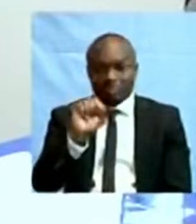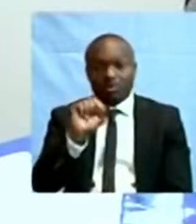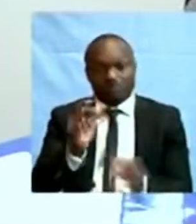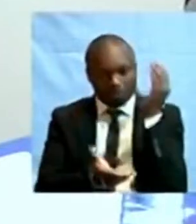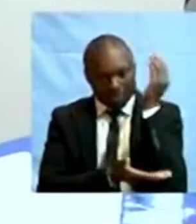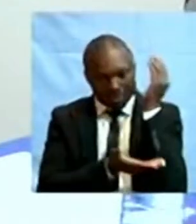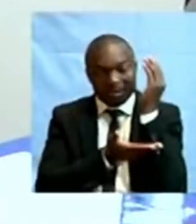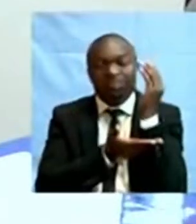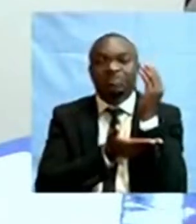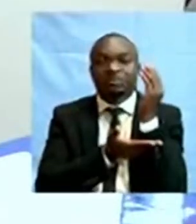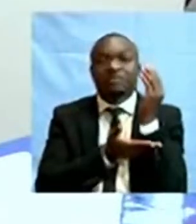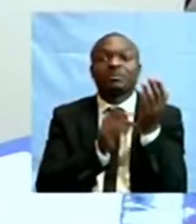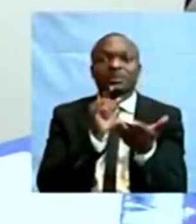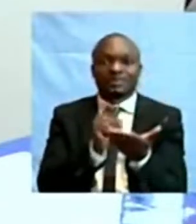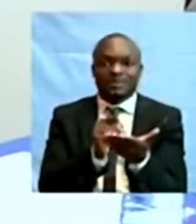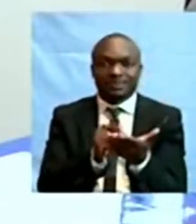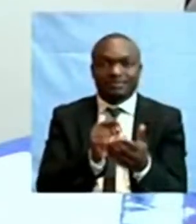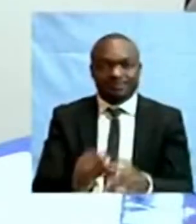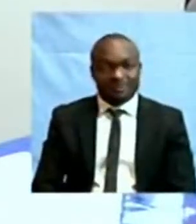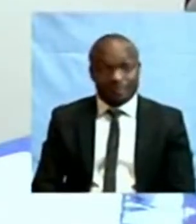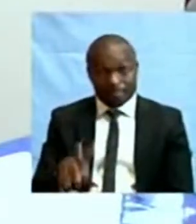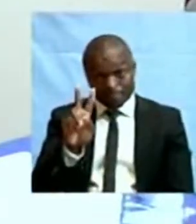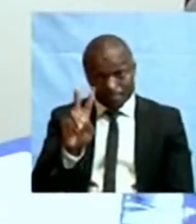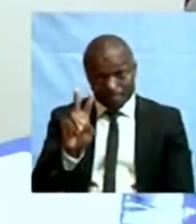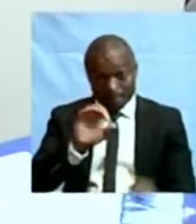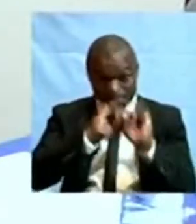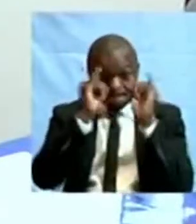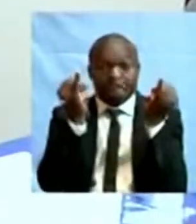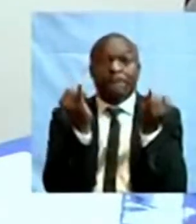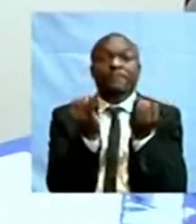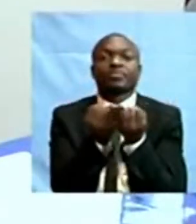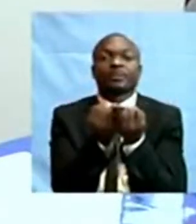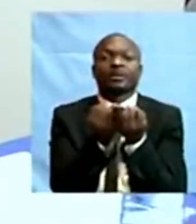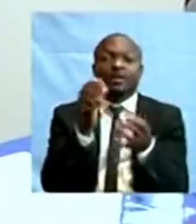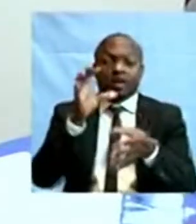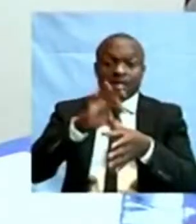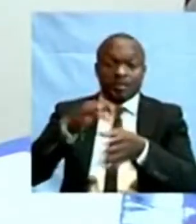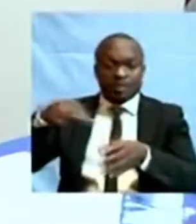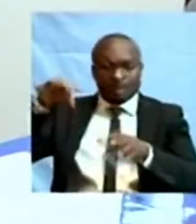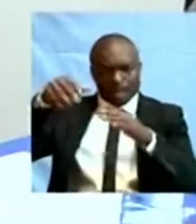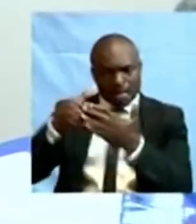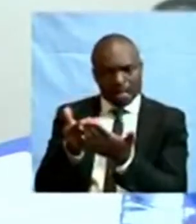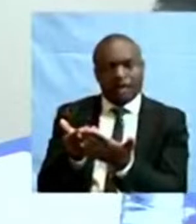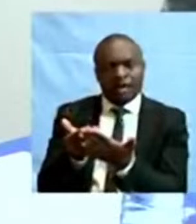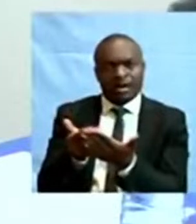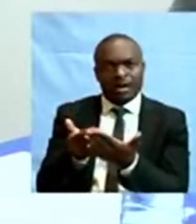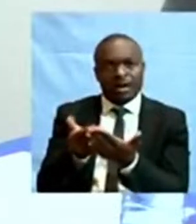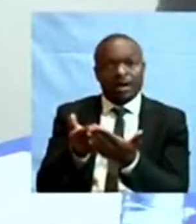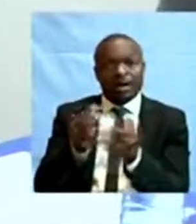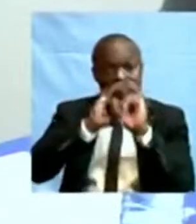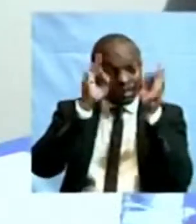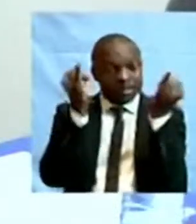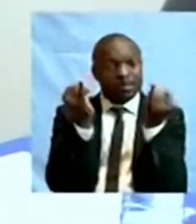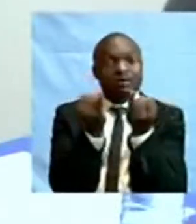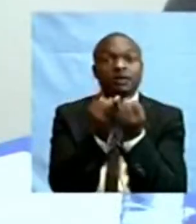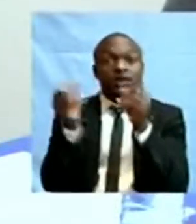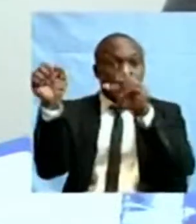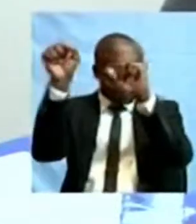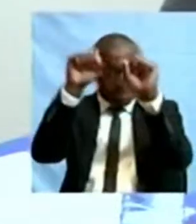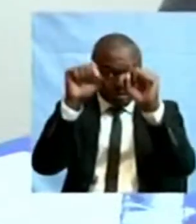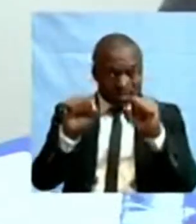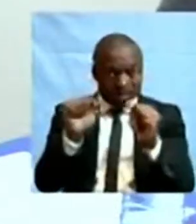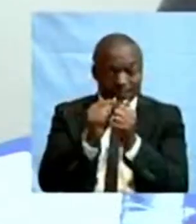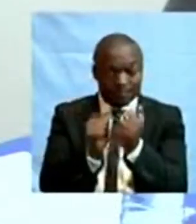that. Number 2, institutional players. How is the institutional setup with regard to autonomy?